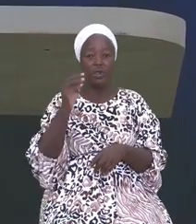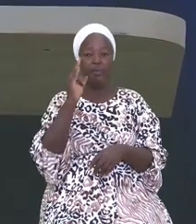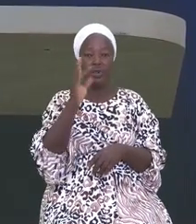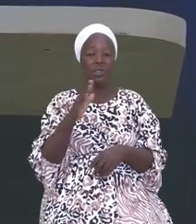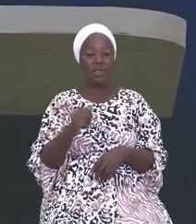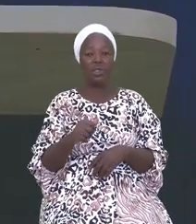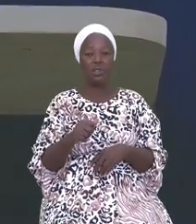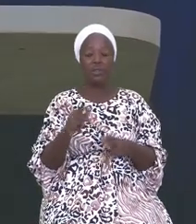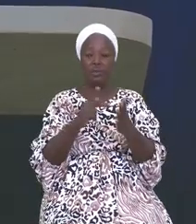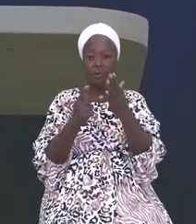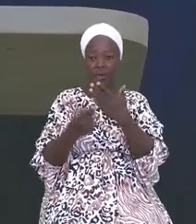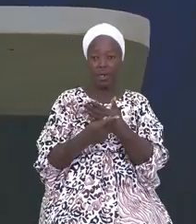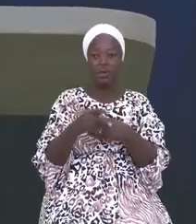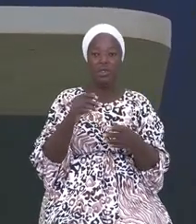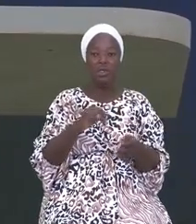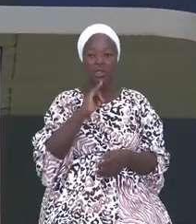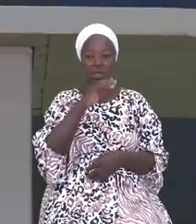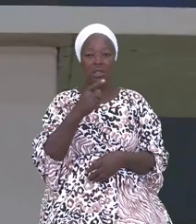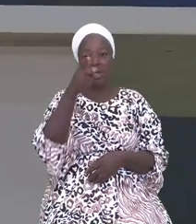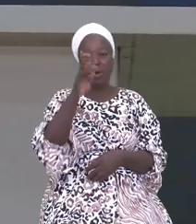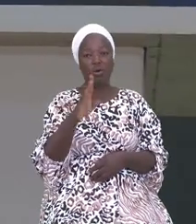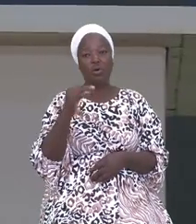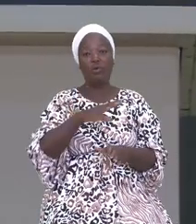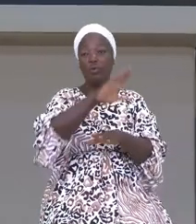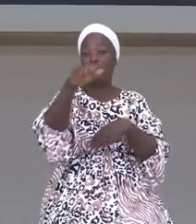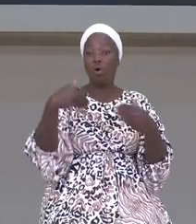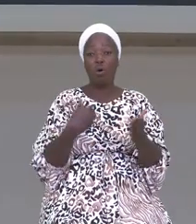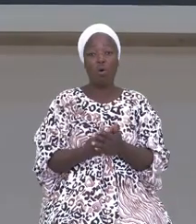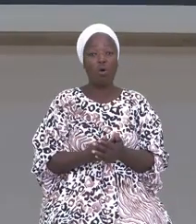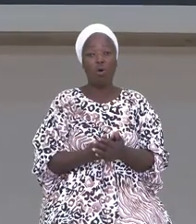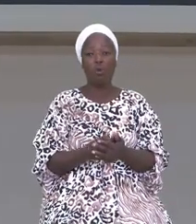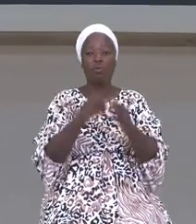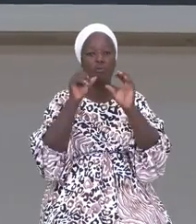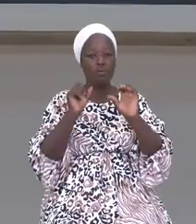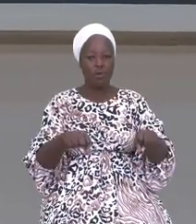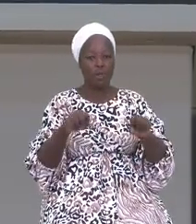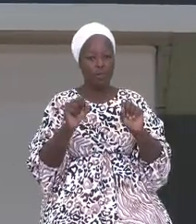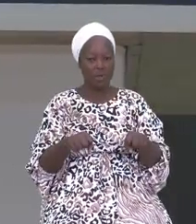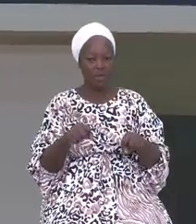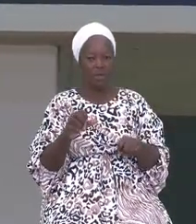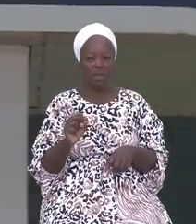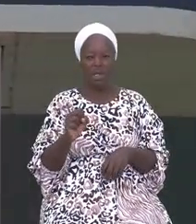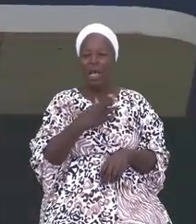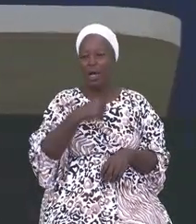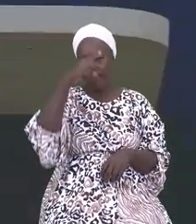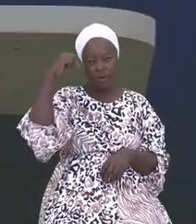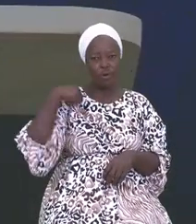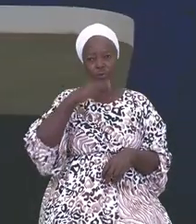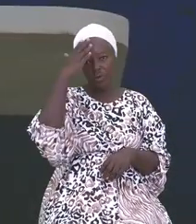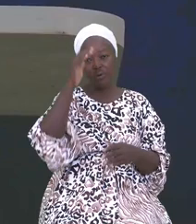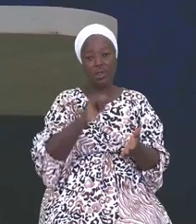conference, is the God of all possibilities. And because we know